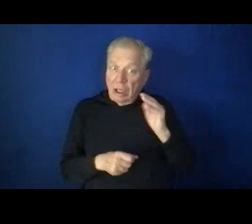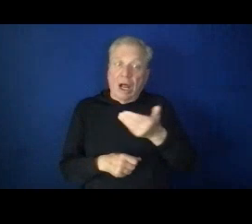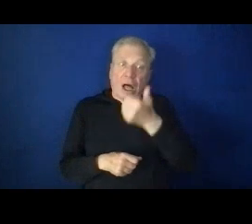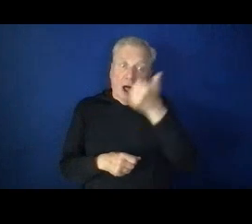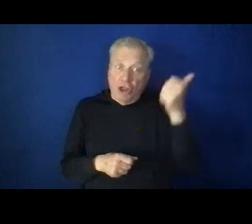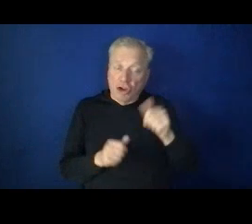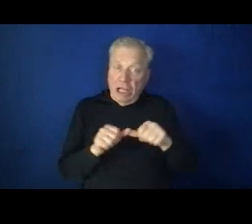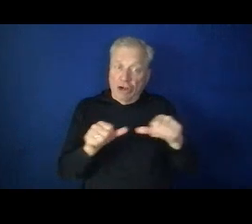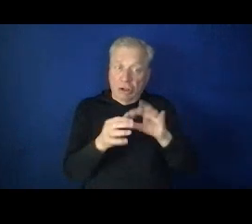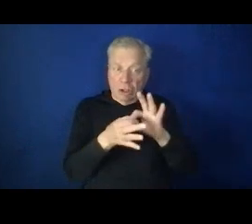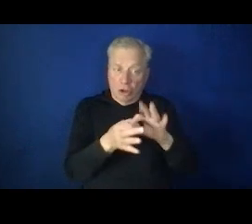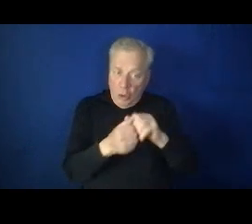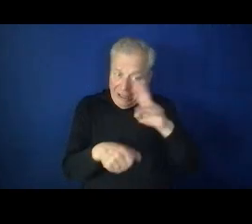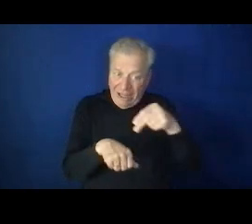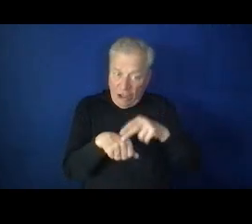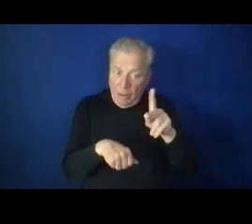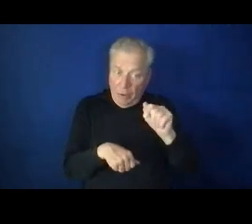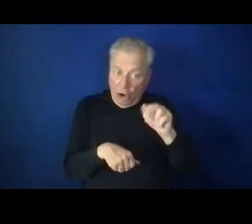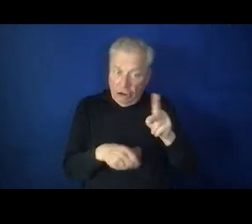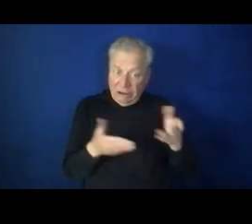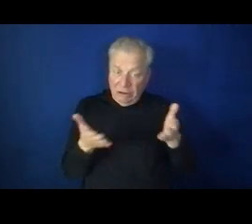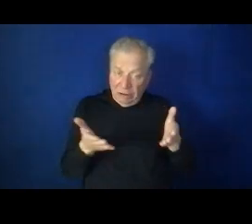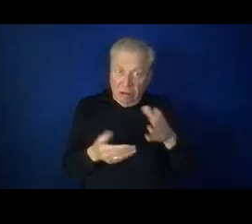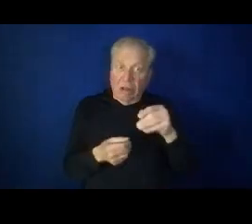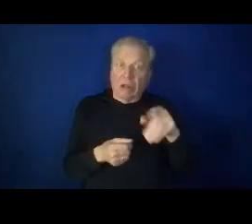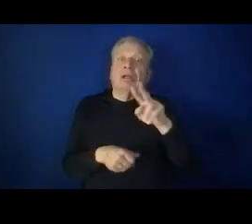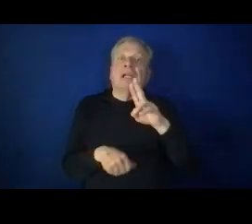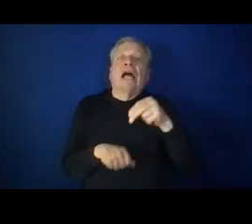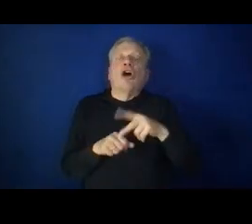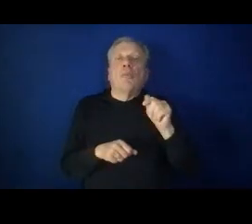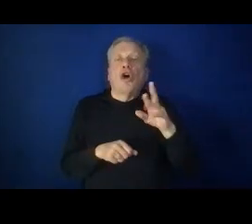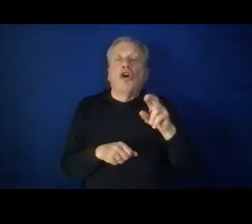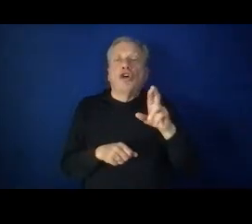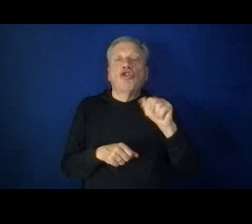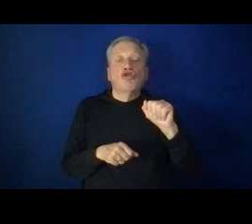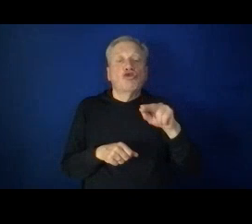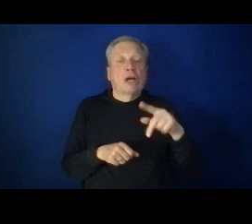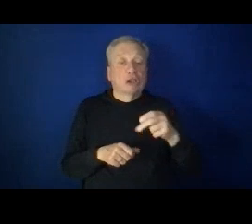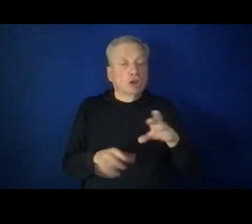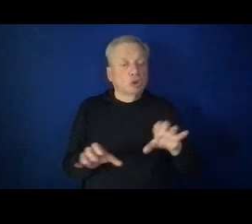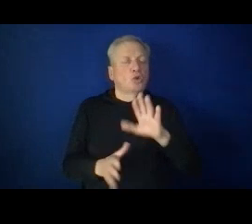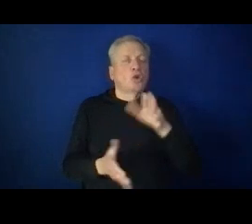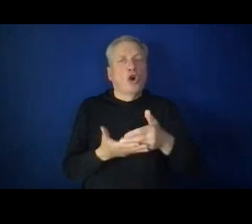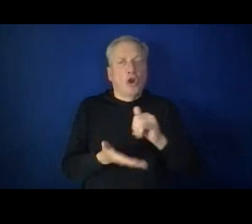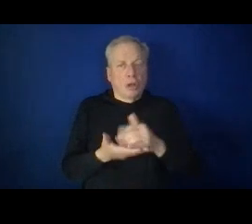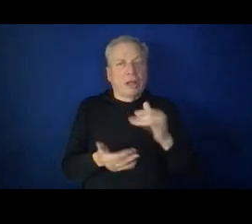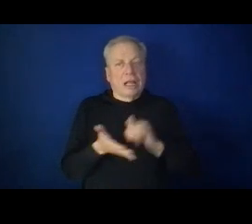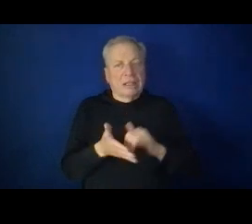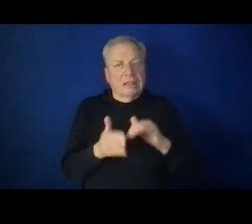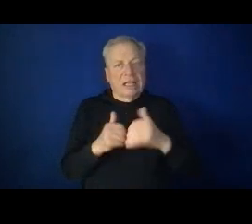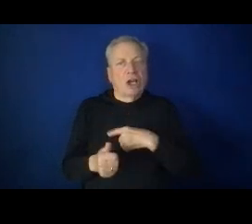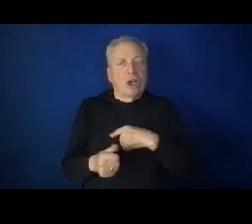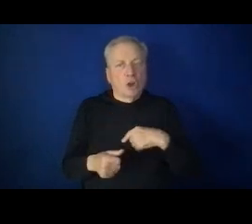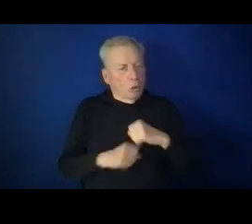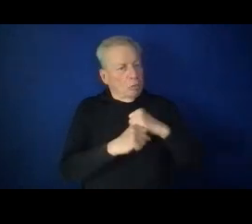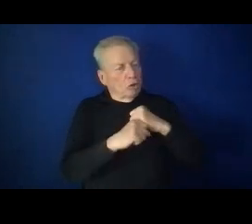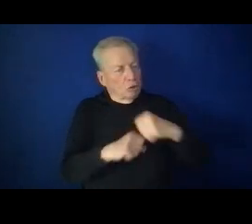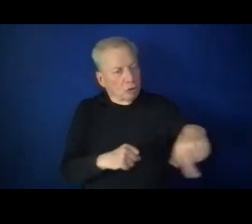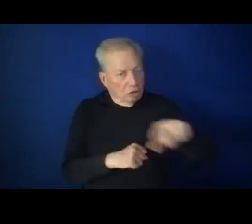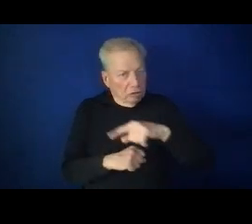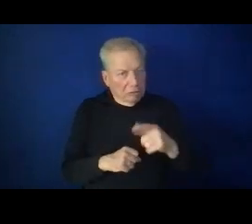the national park system, your national park rangers do all of that. So that's how we get to, as your visitor resource protection rangers, have